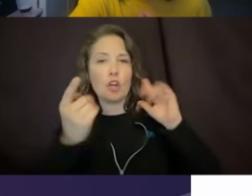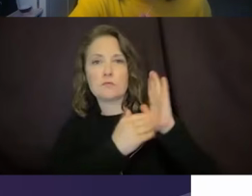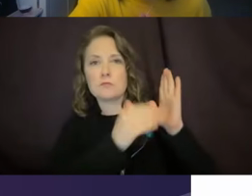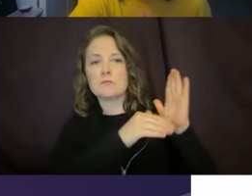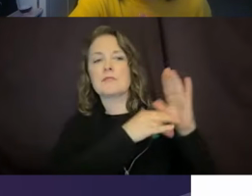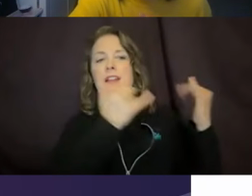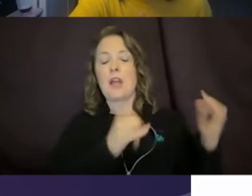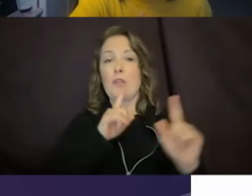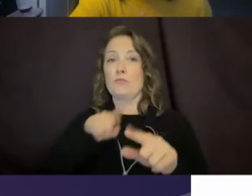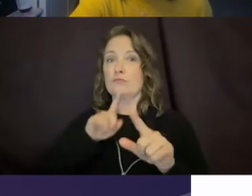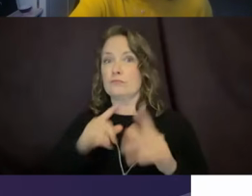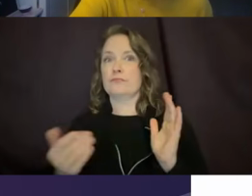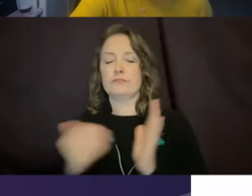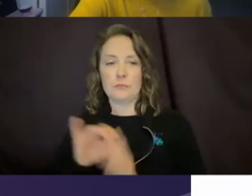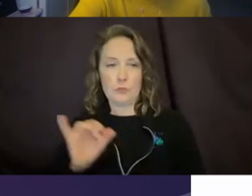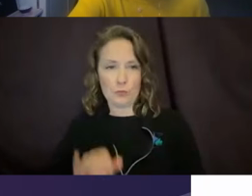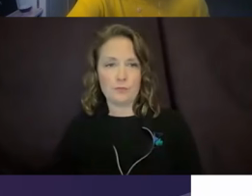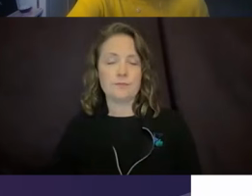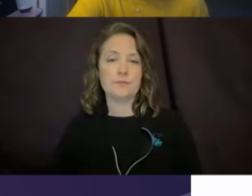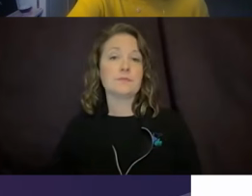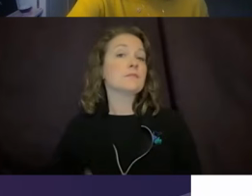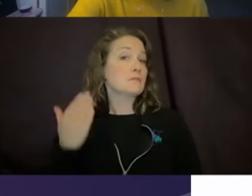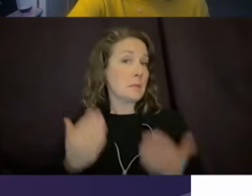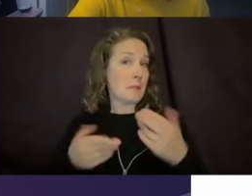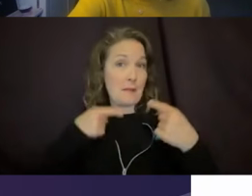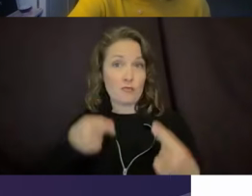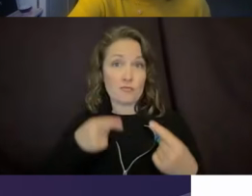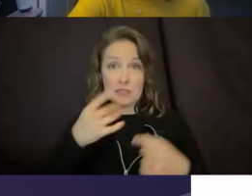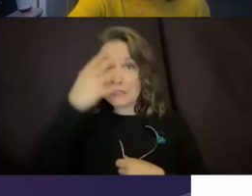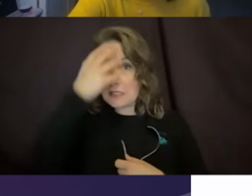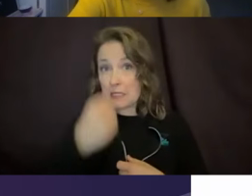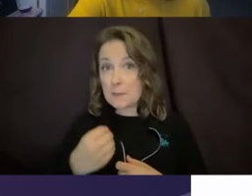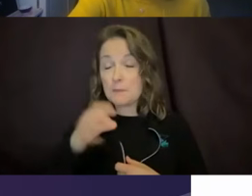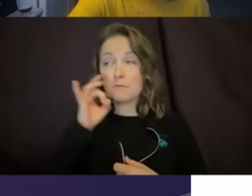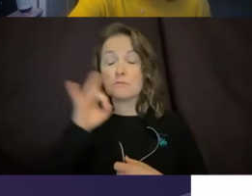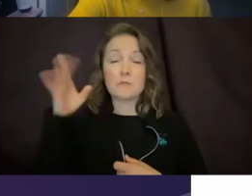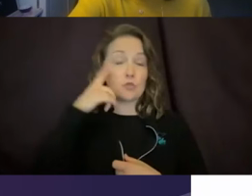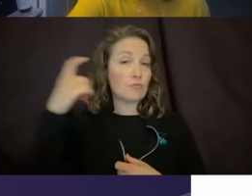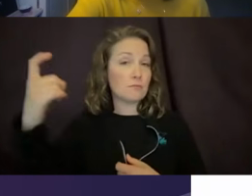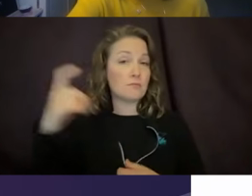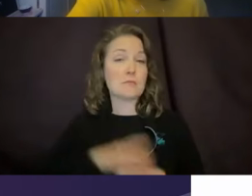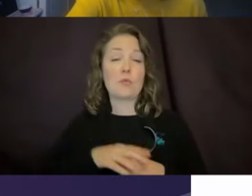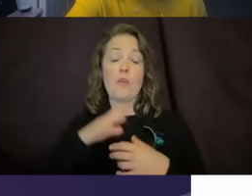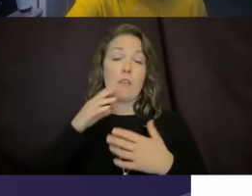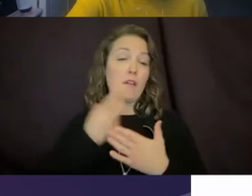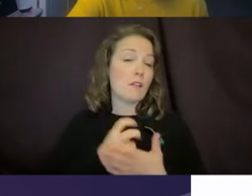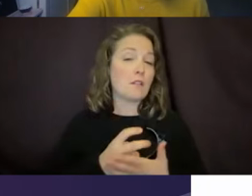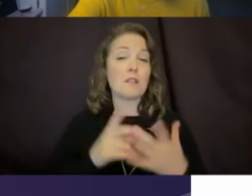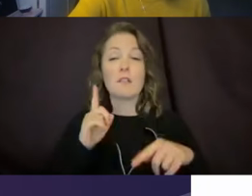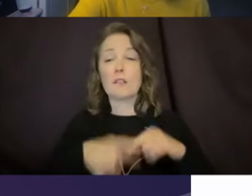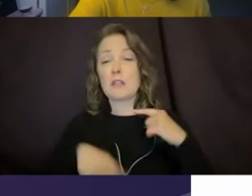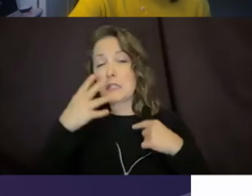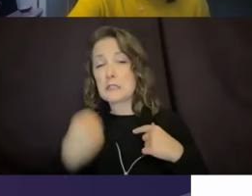have a really hard time with sleep. So maybe they're having nightmares. They're having a difficult time waking up in the morning.